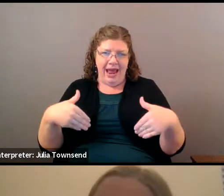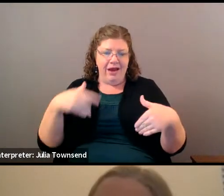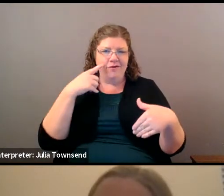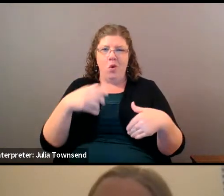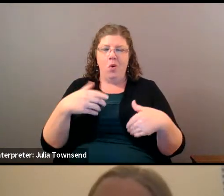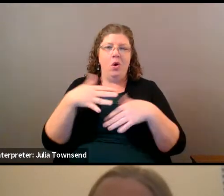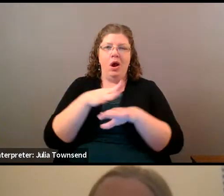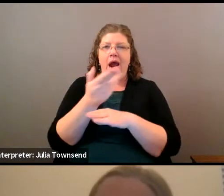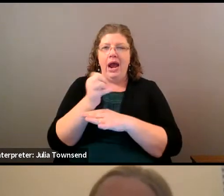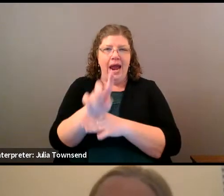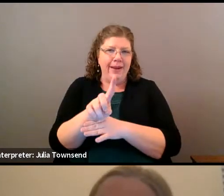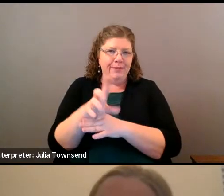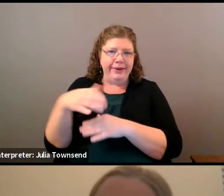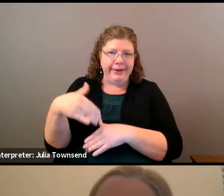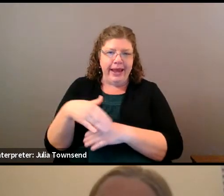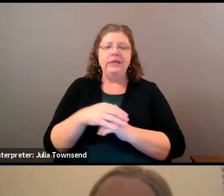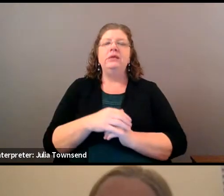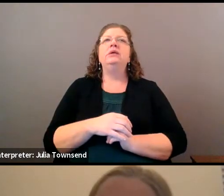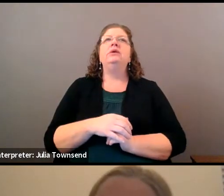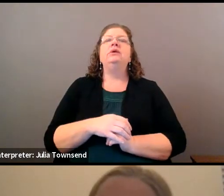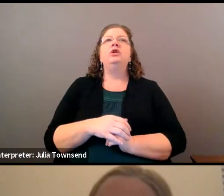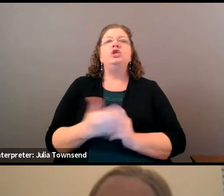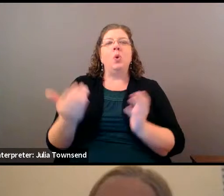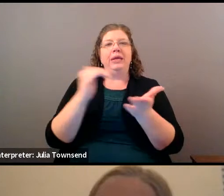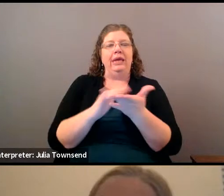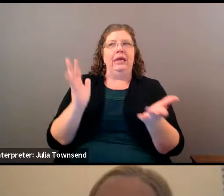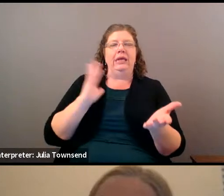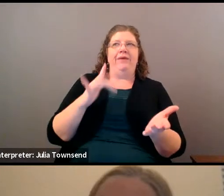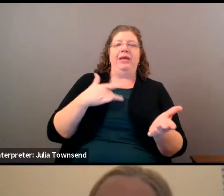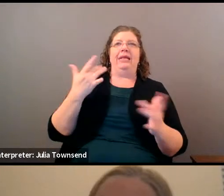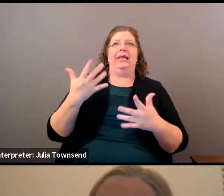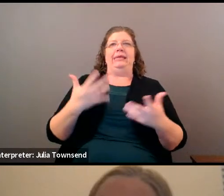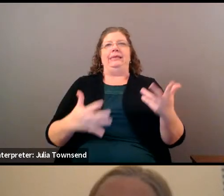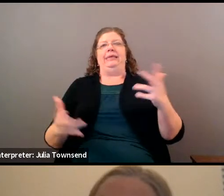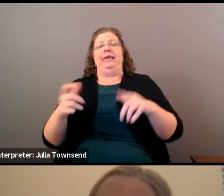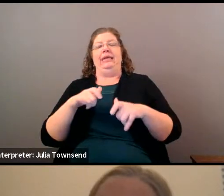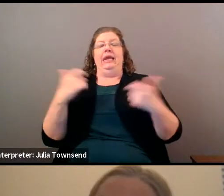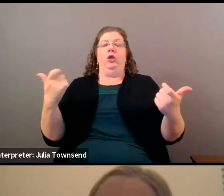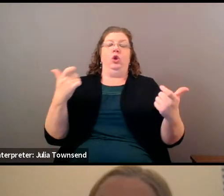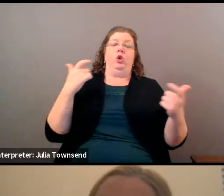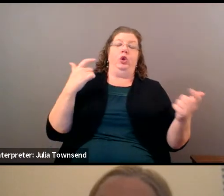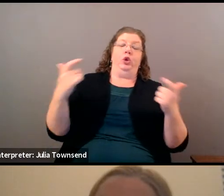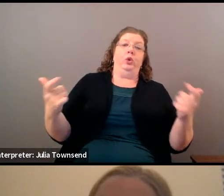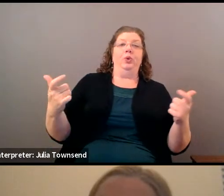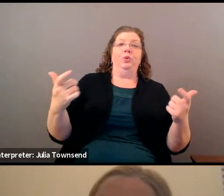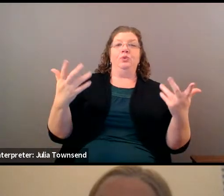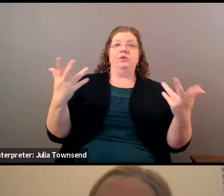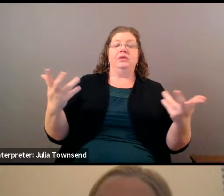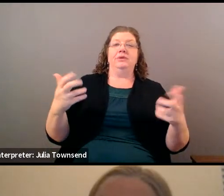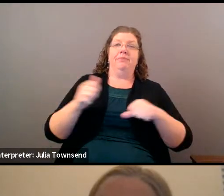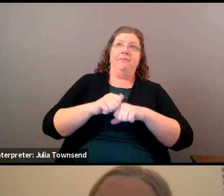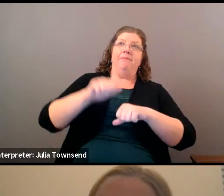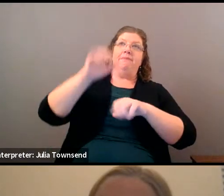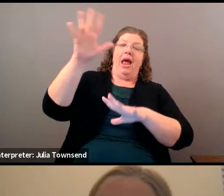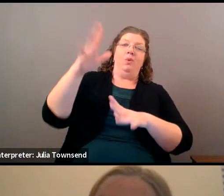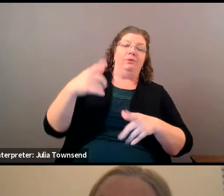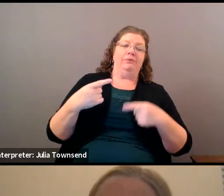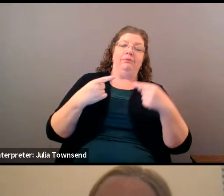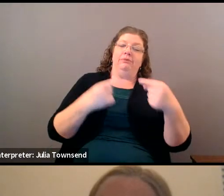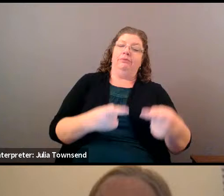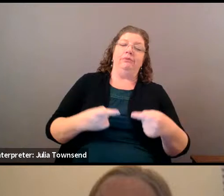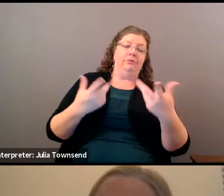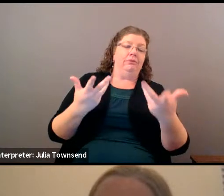hybrid. And it just, again, felt like another huge mountain to climb on top of